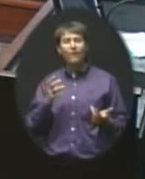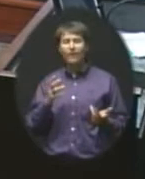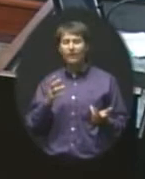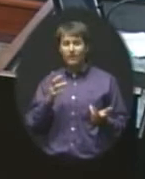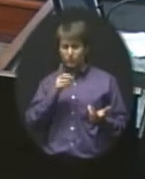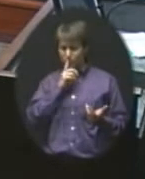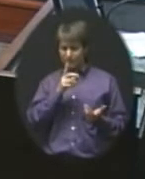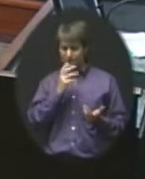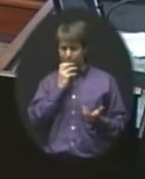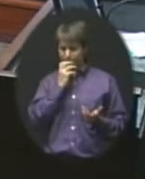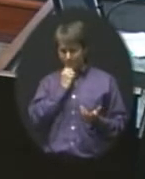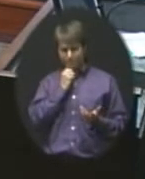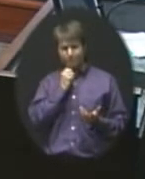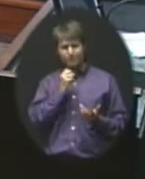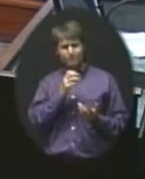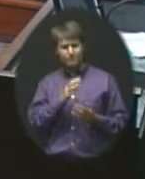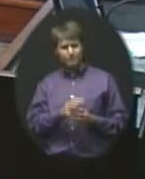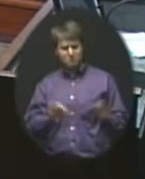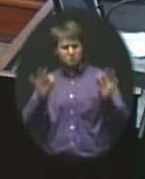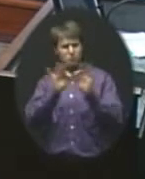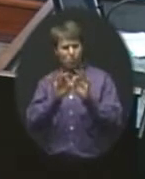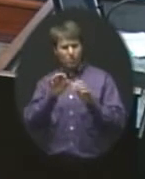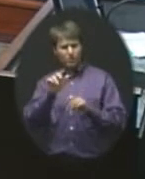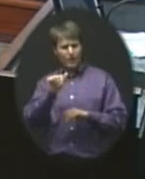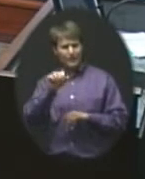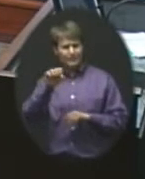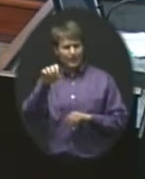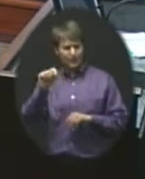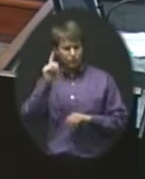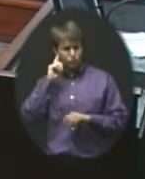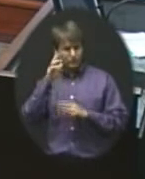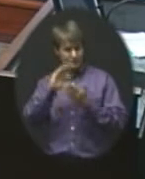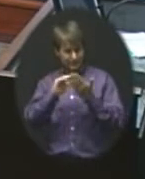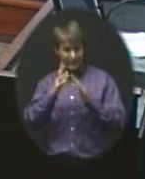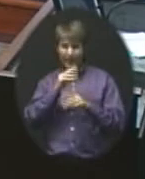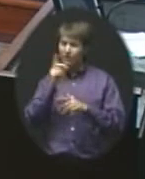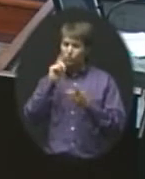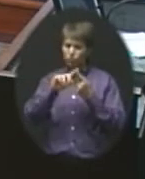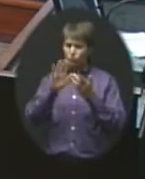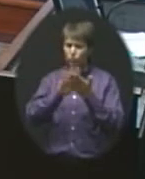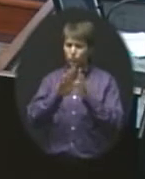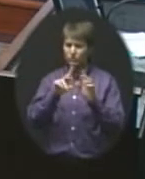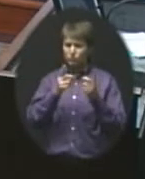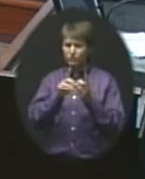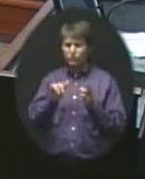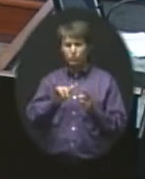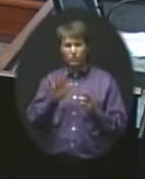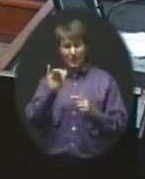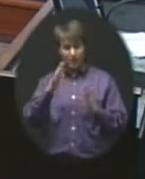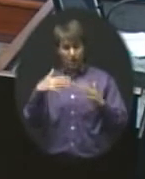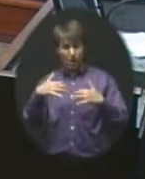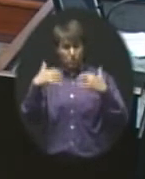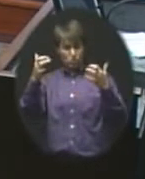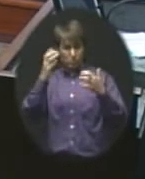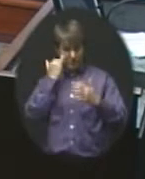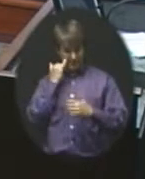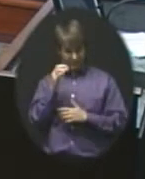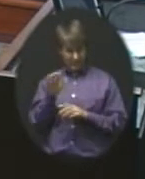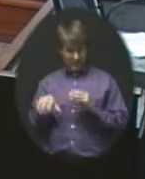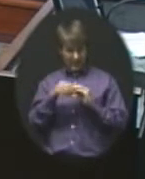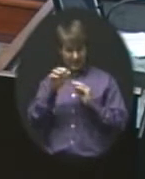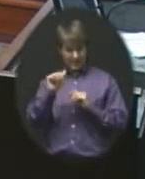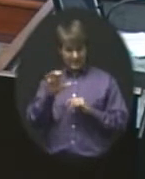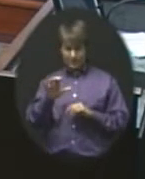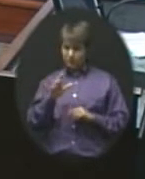a valuable asset to the city and to the school district. That auditorium, if we air condition it,